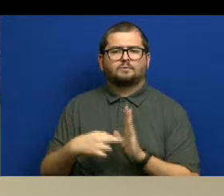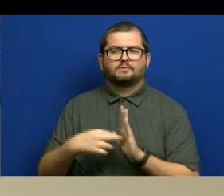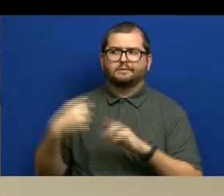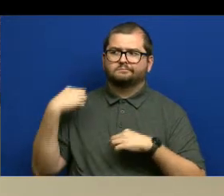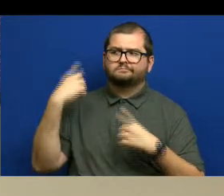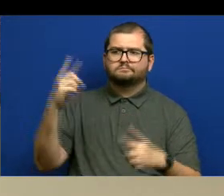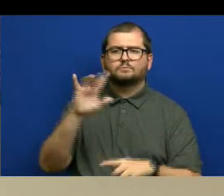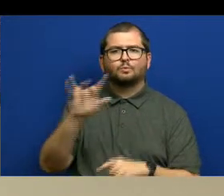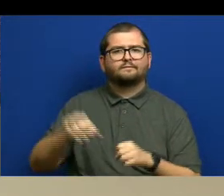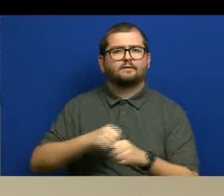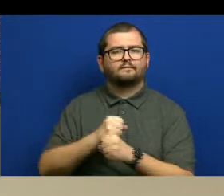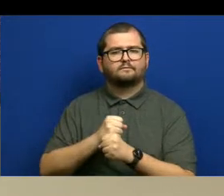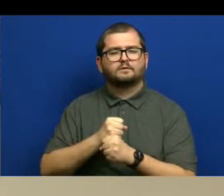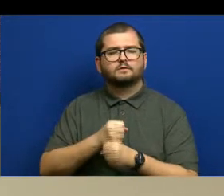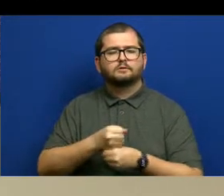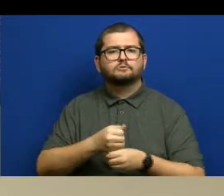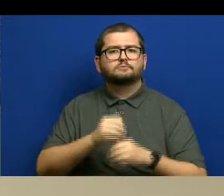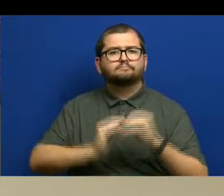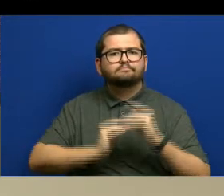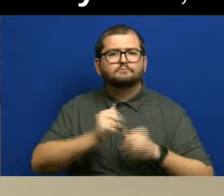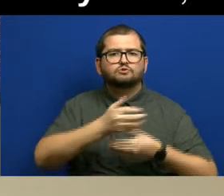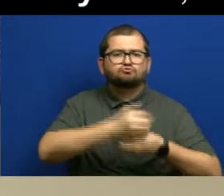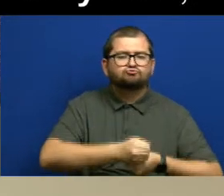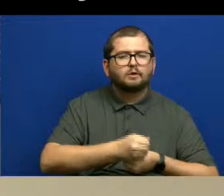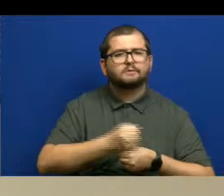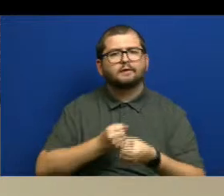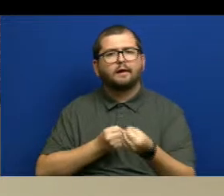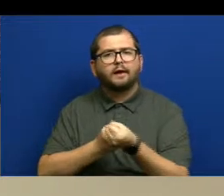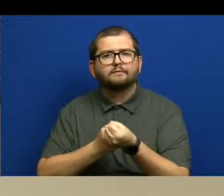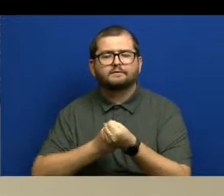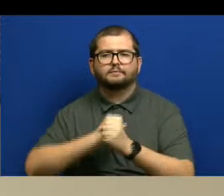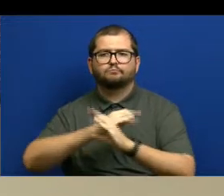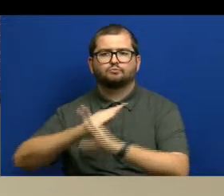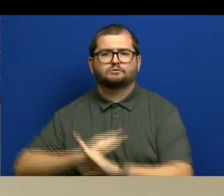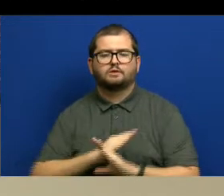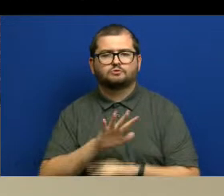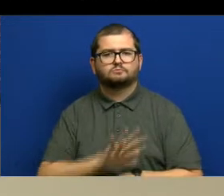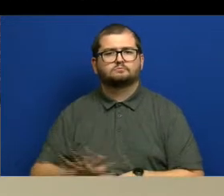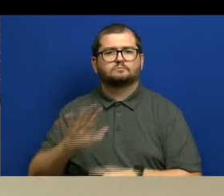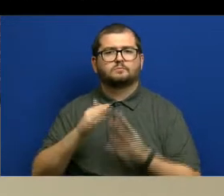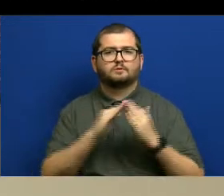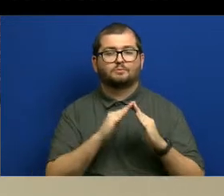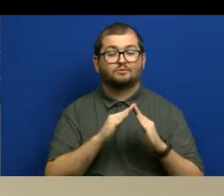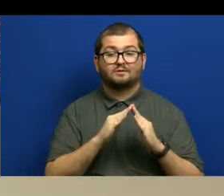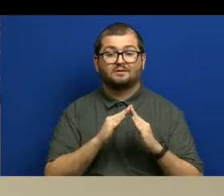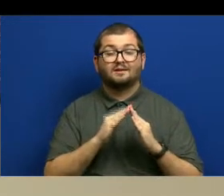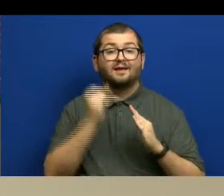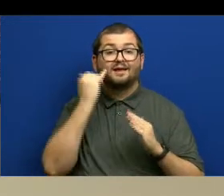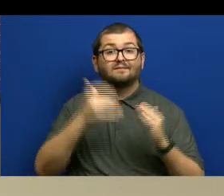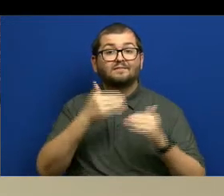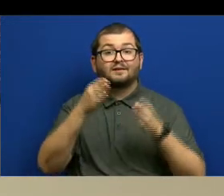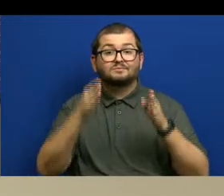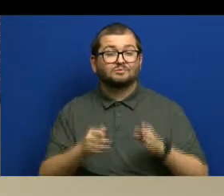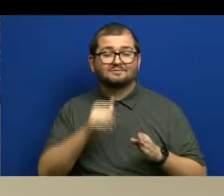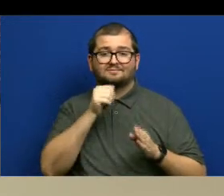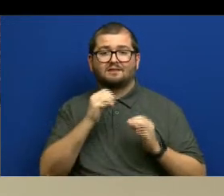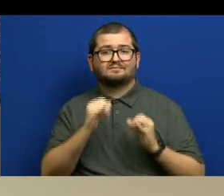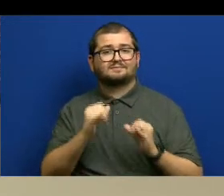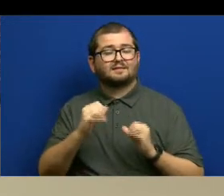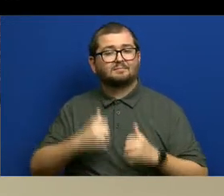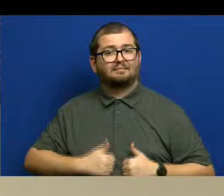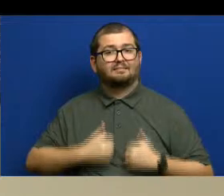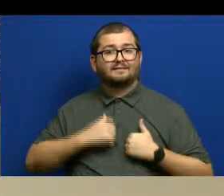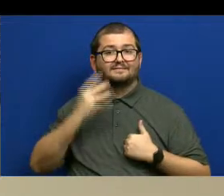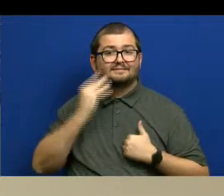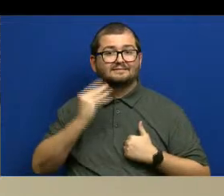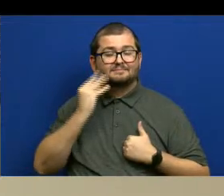25 years, fostering trust, advocacy, and connection within the community. Without a successor who shares this lived experience, the